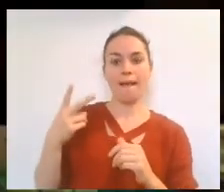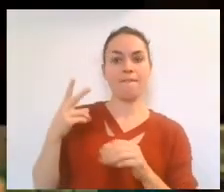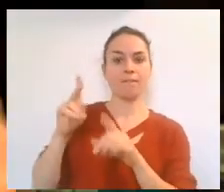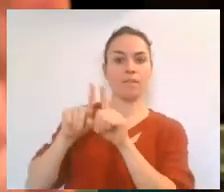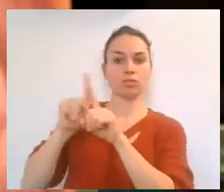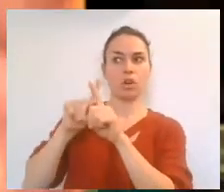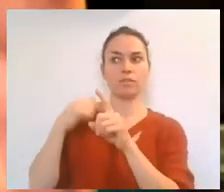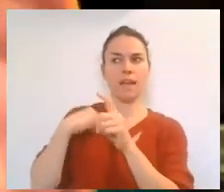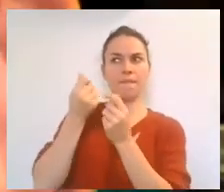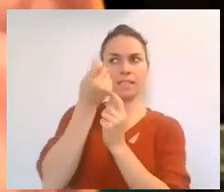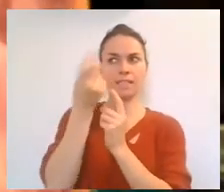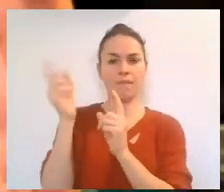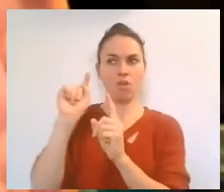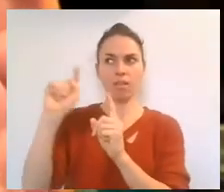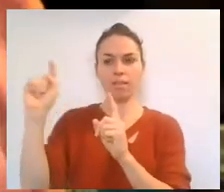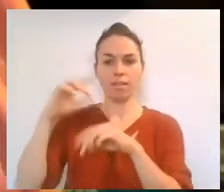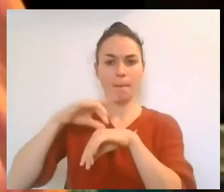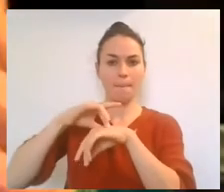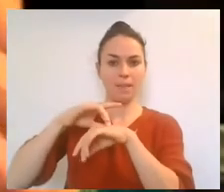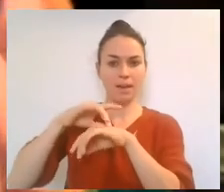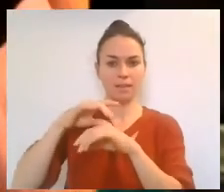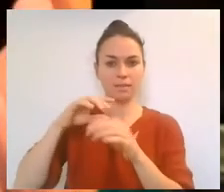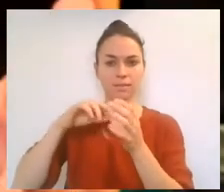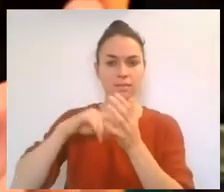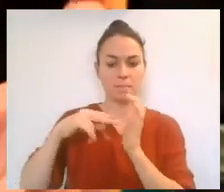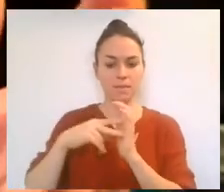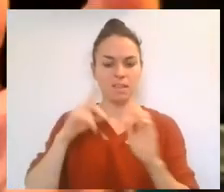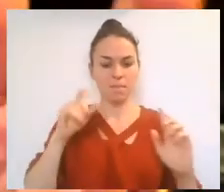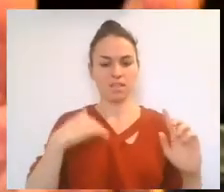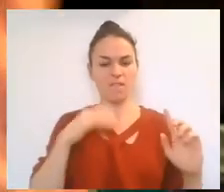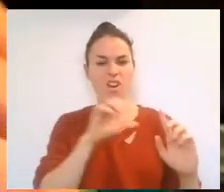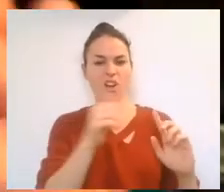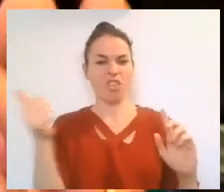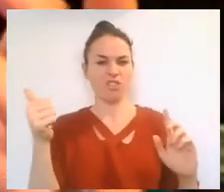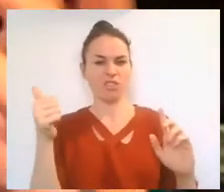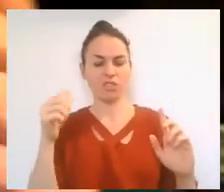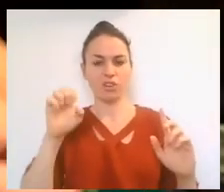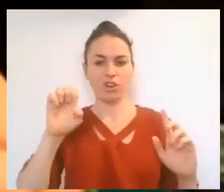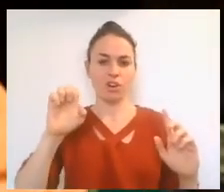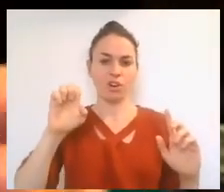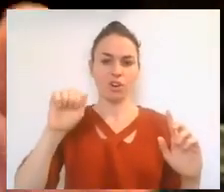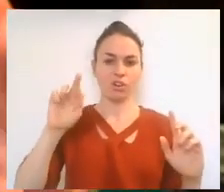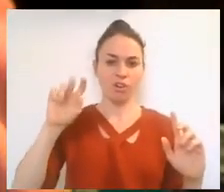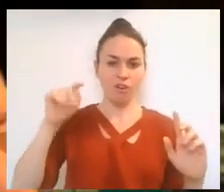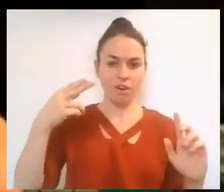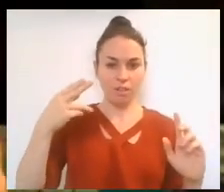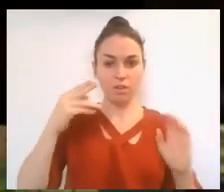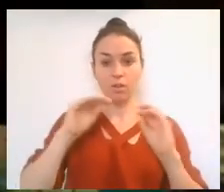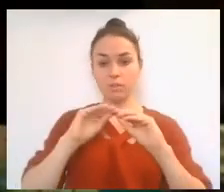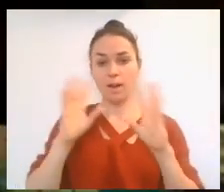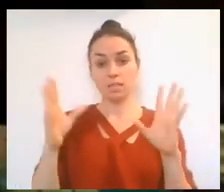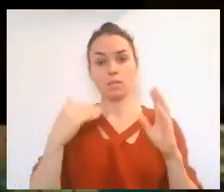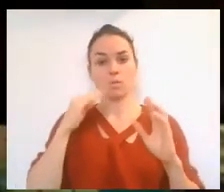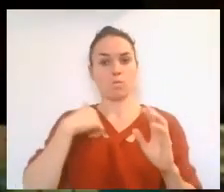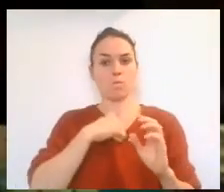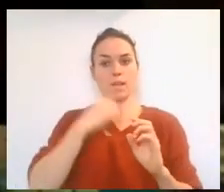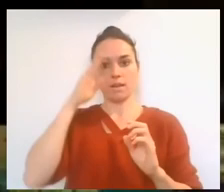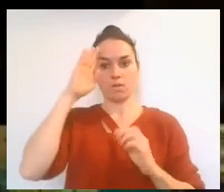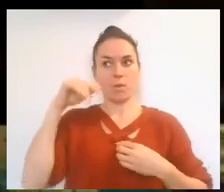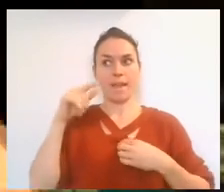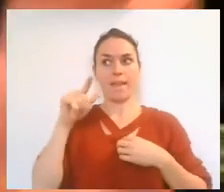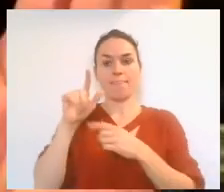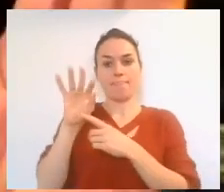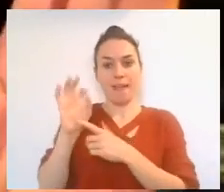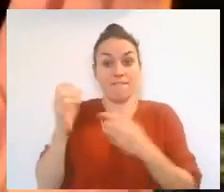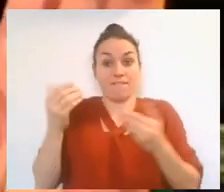There's got to be other Earths out there. We know that life did evolve in a certain way on our